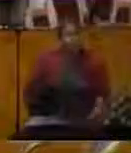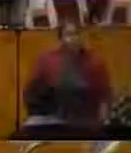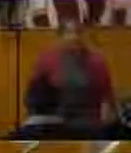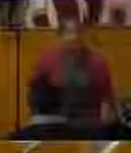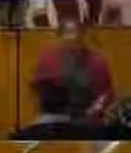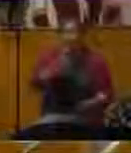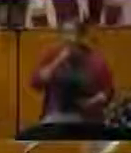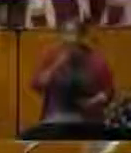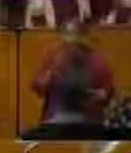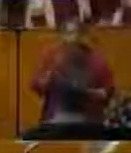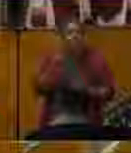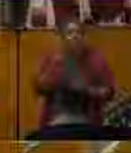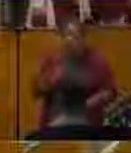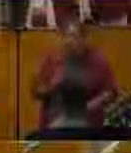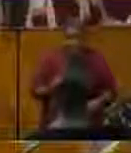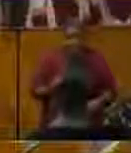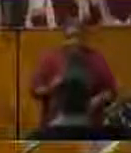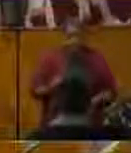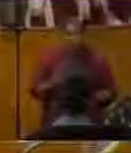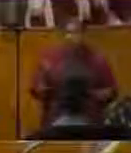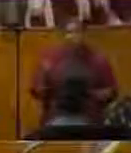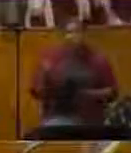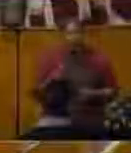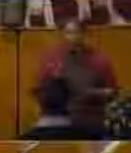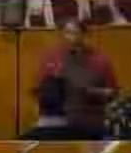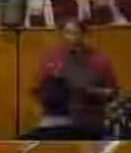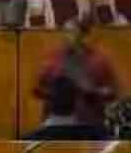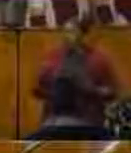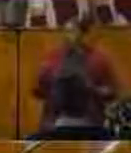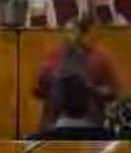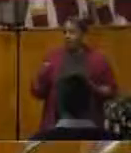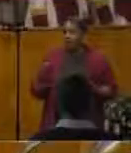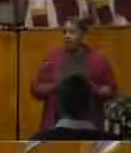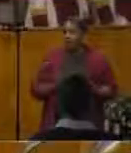fronting. Don't come with all the material stuff